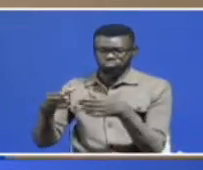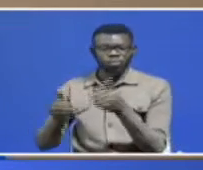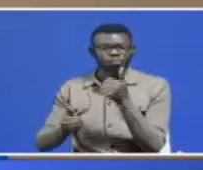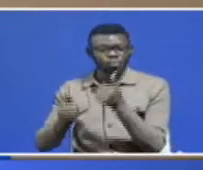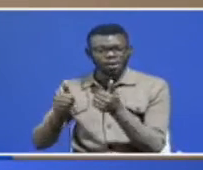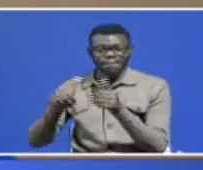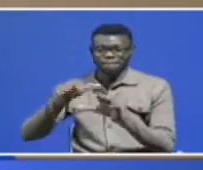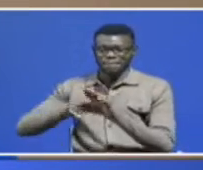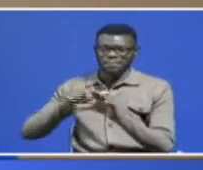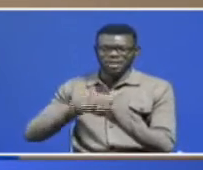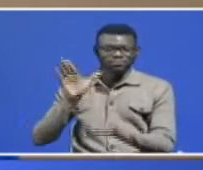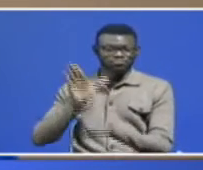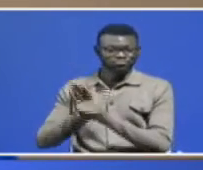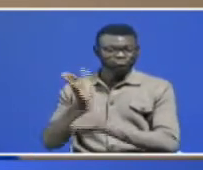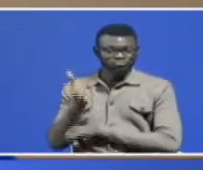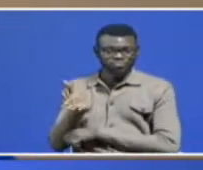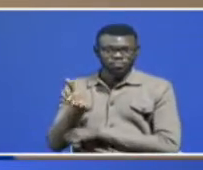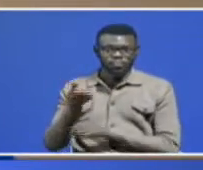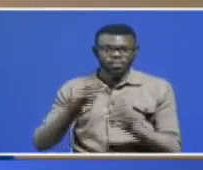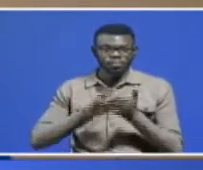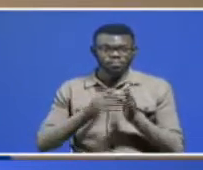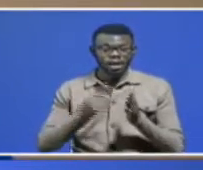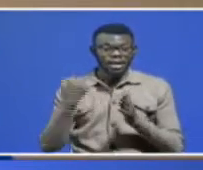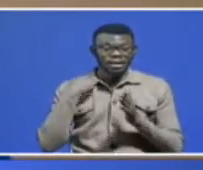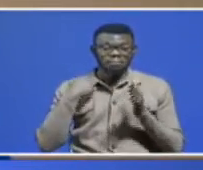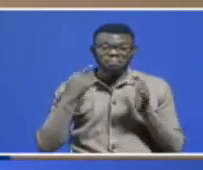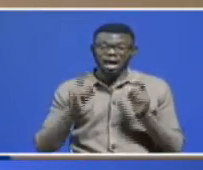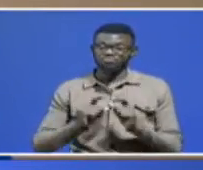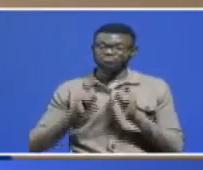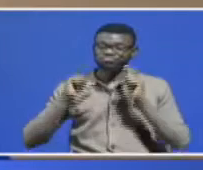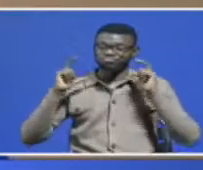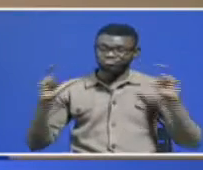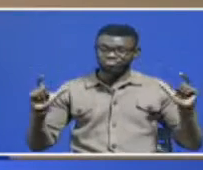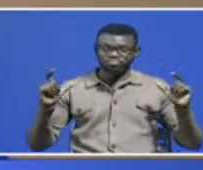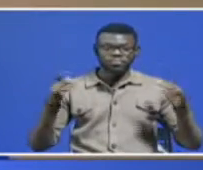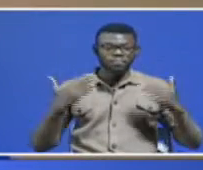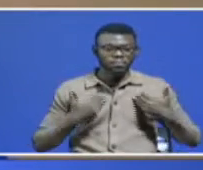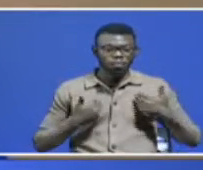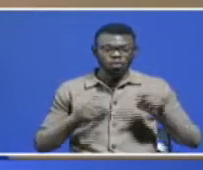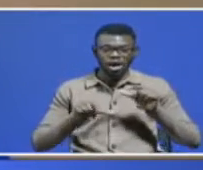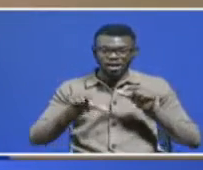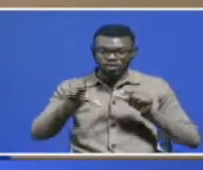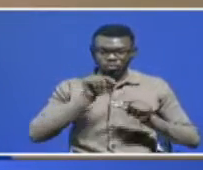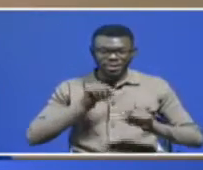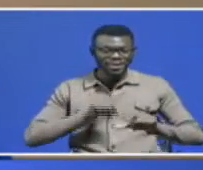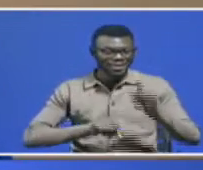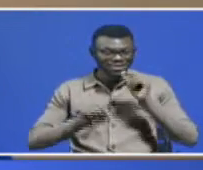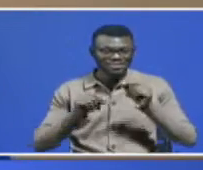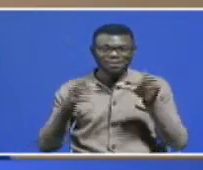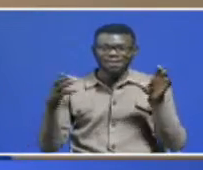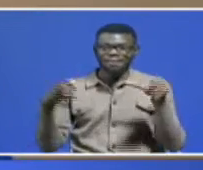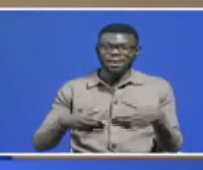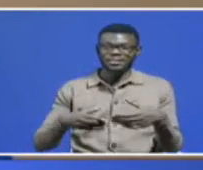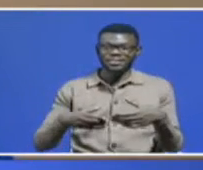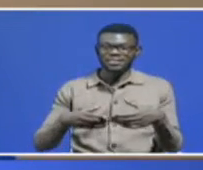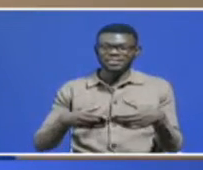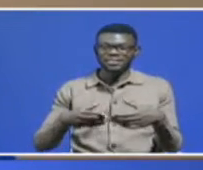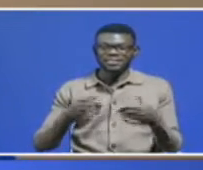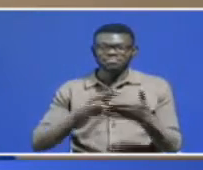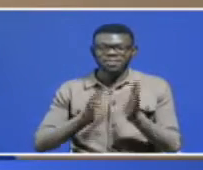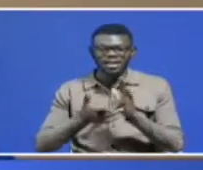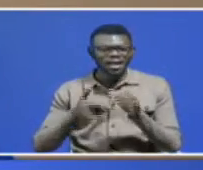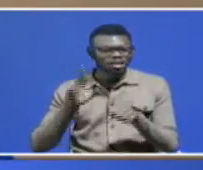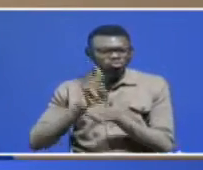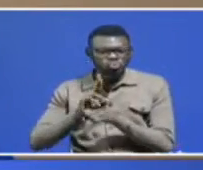largest members, it means this big number of people who are nominated by the party are likely to be